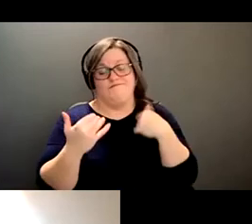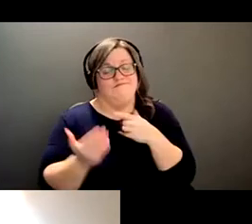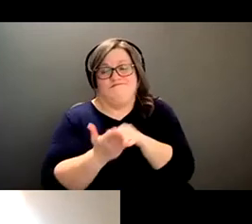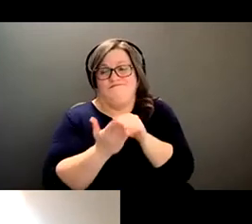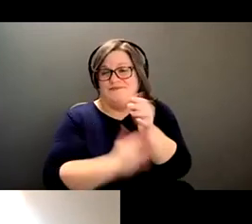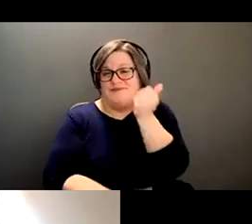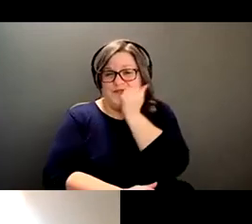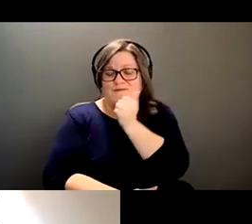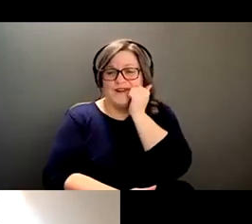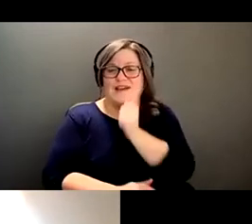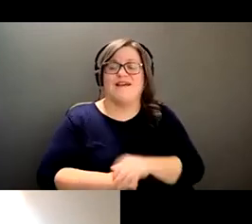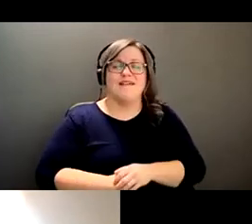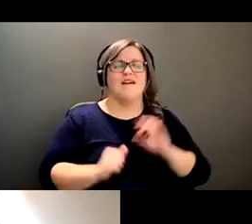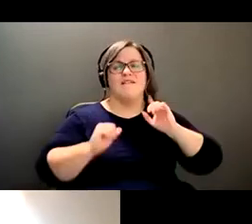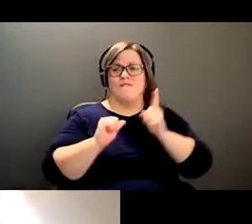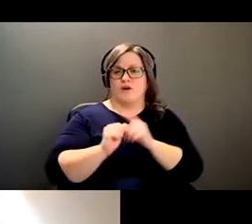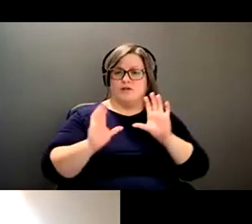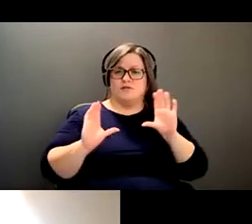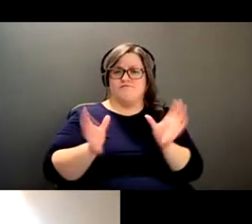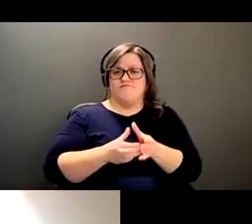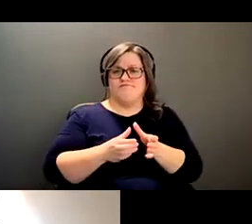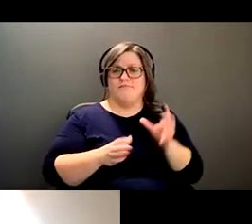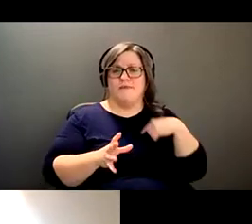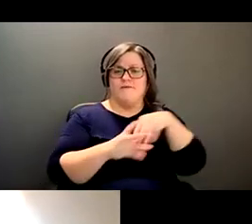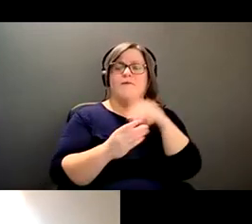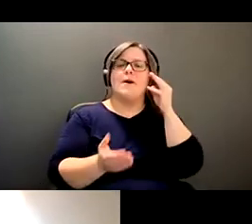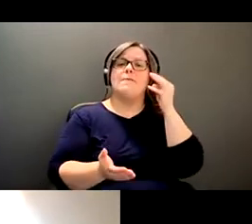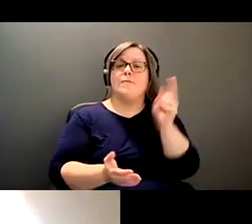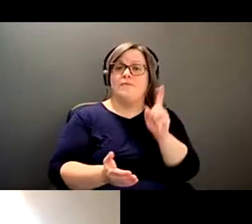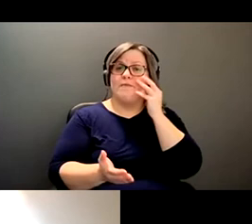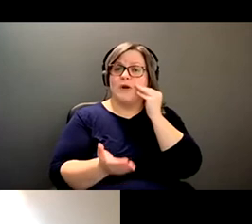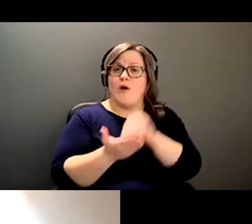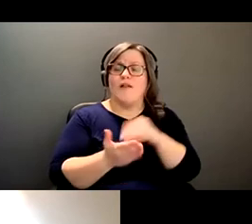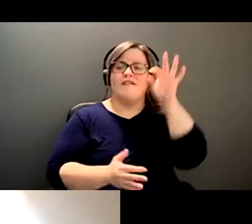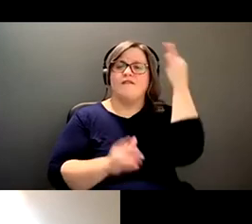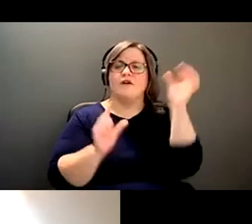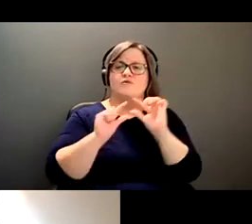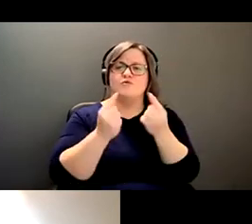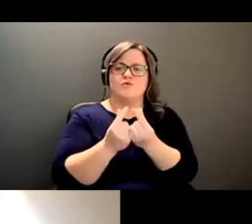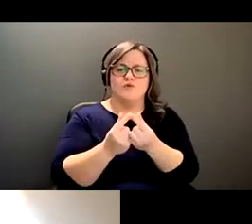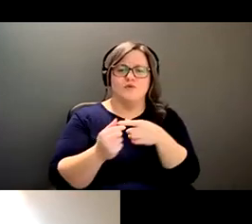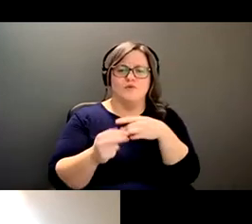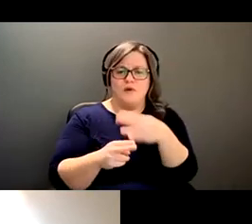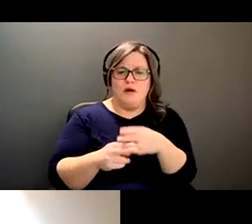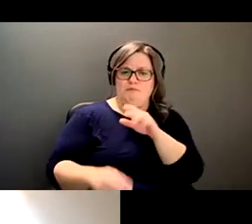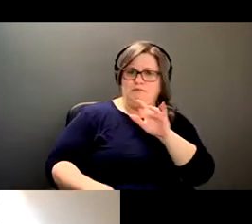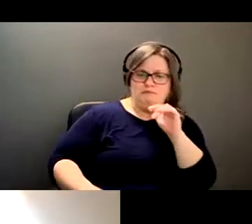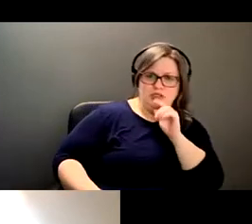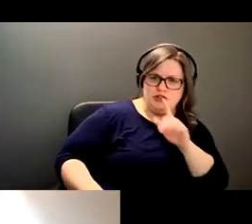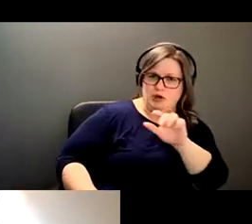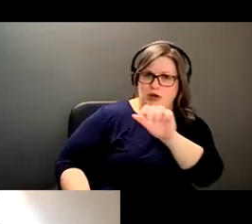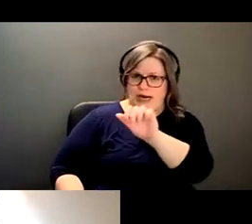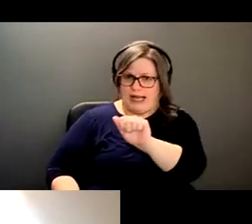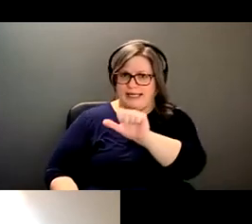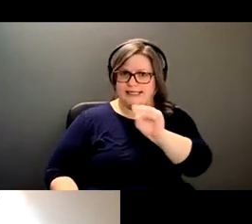first collective I was a part of was in Montreal. It was a Francophone group called Arcib. Art